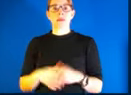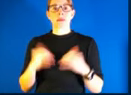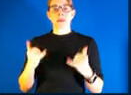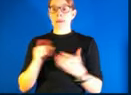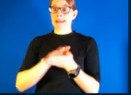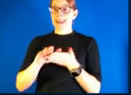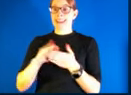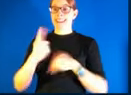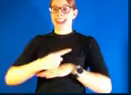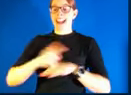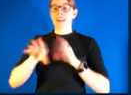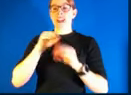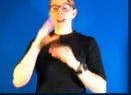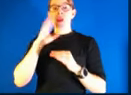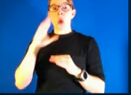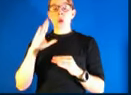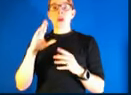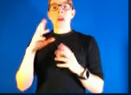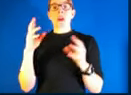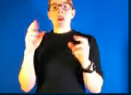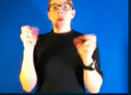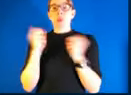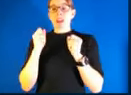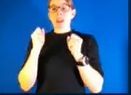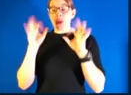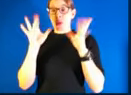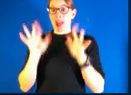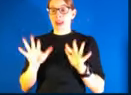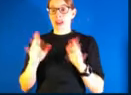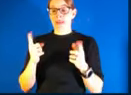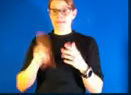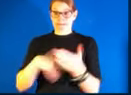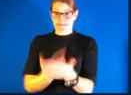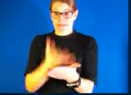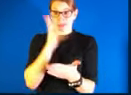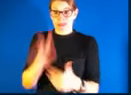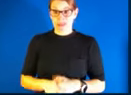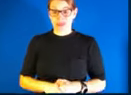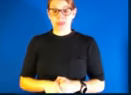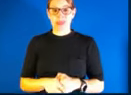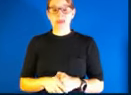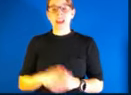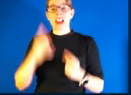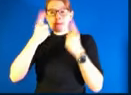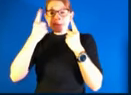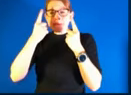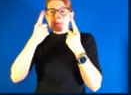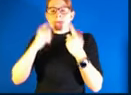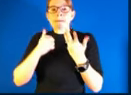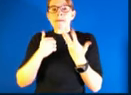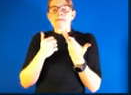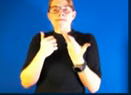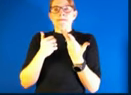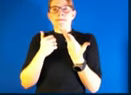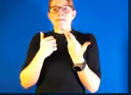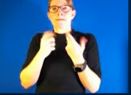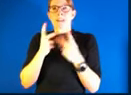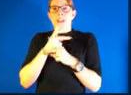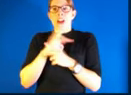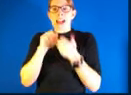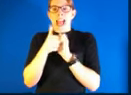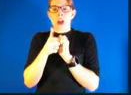know that the winter weather is coming. What can we do just to be thoughtful and thinking about ways to